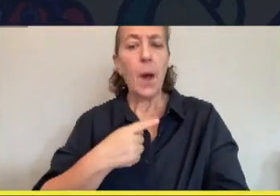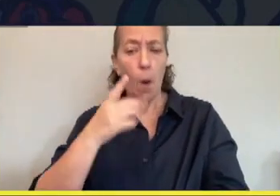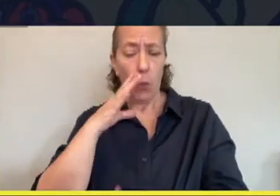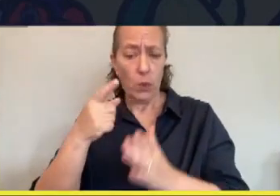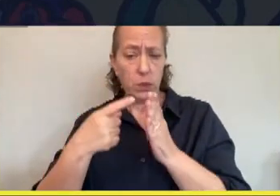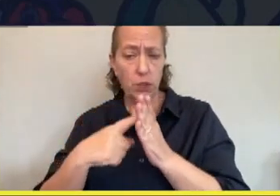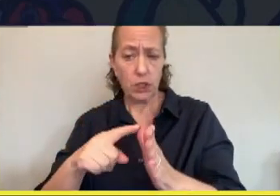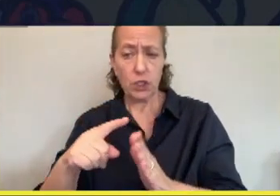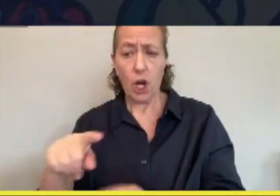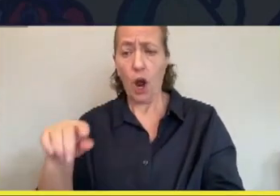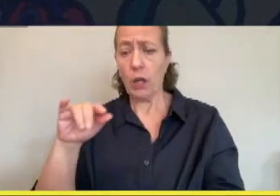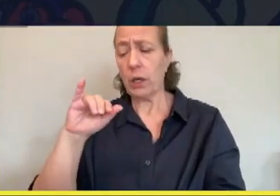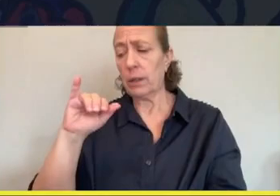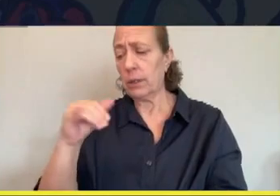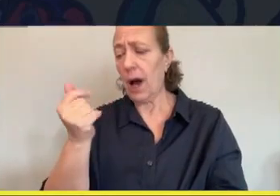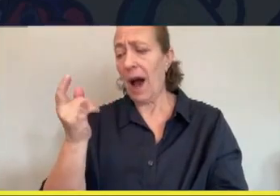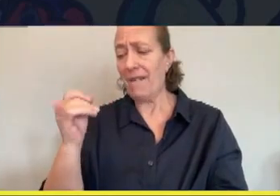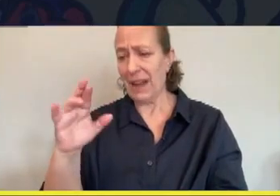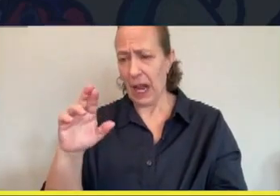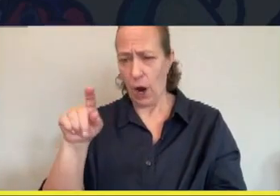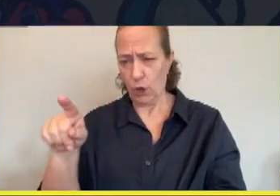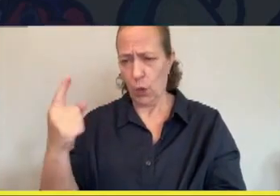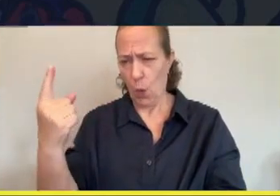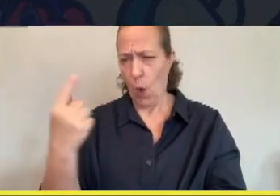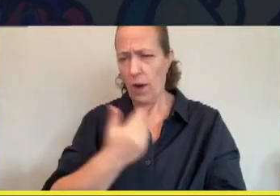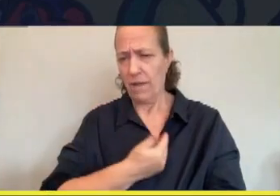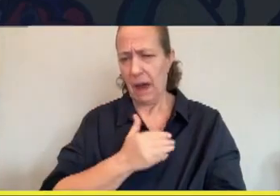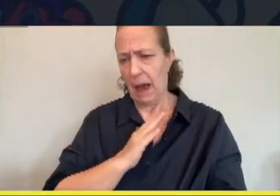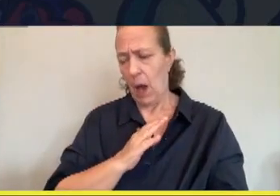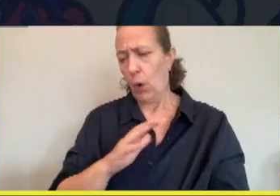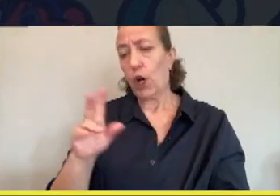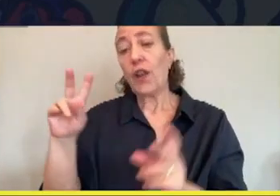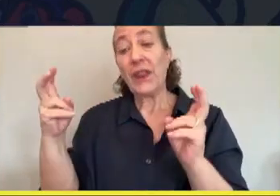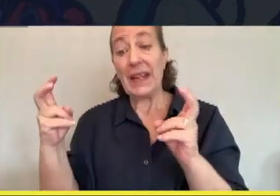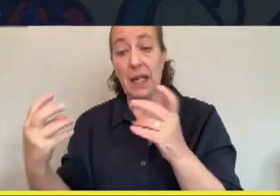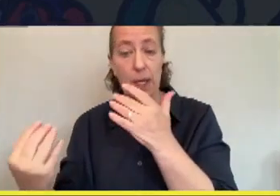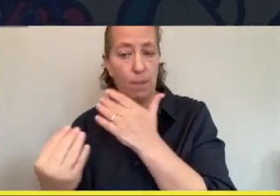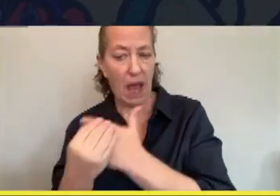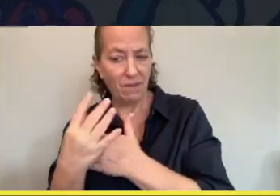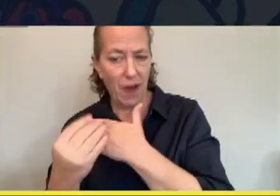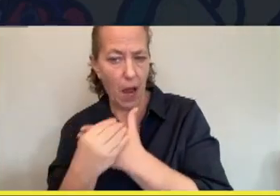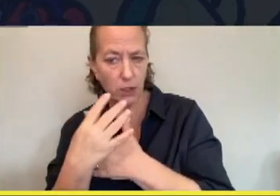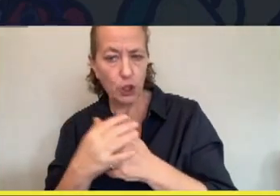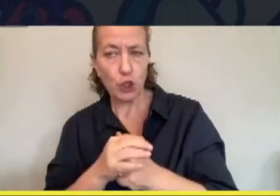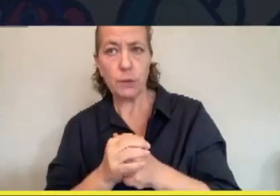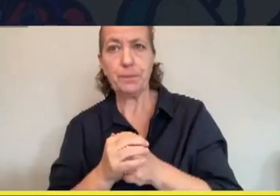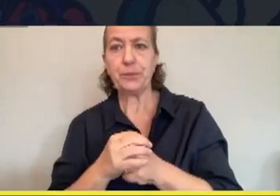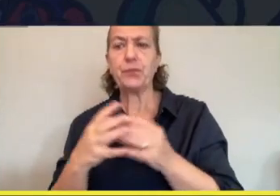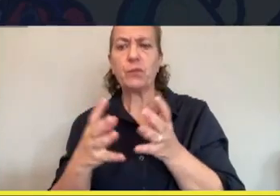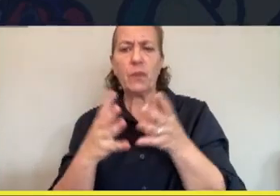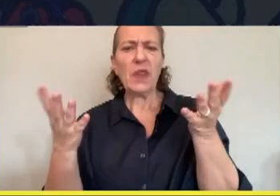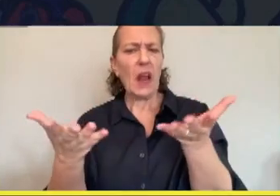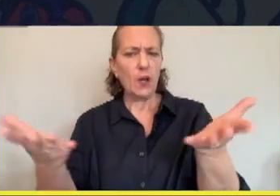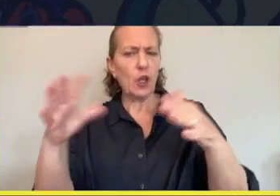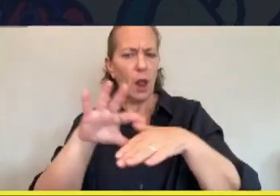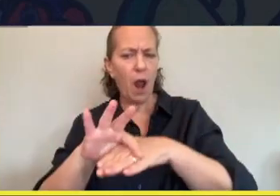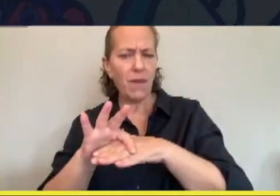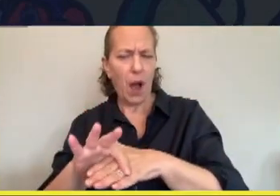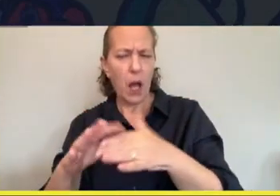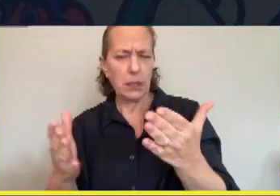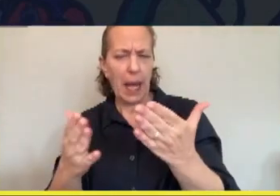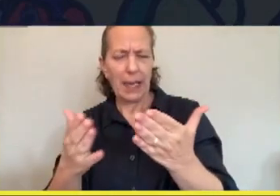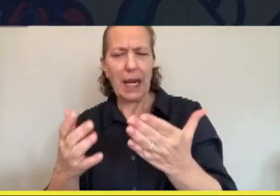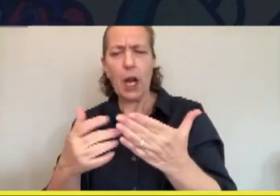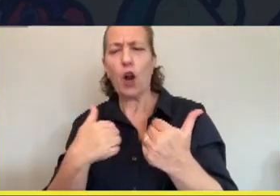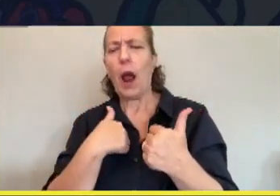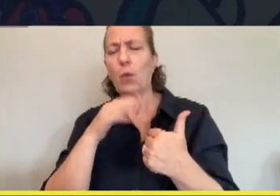with you. You were one of our theme advisors. There's a lot of content here. We're going to get into a few more detailed questions,